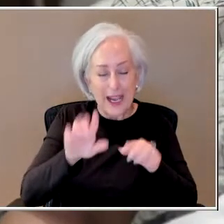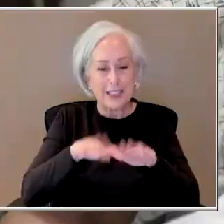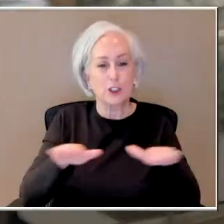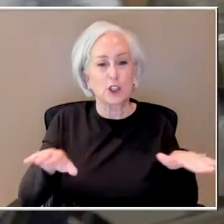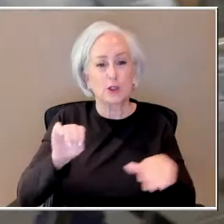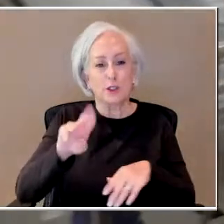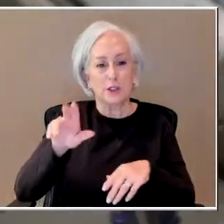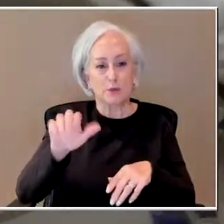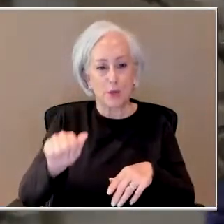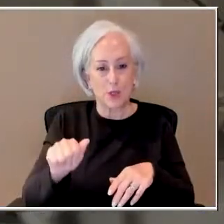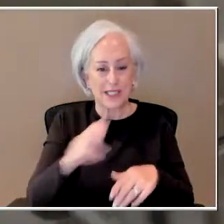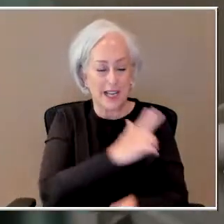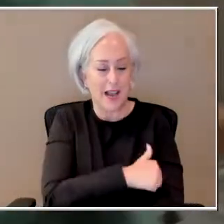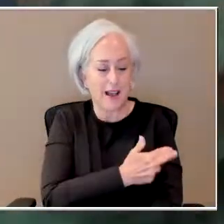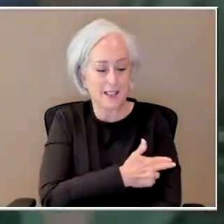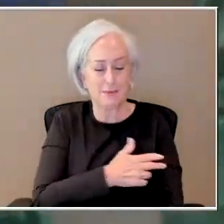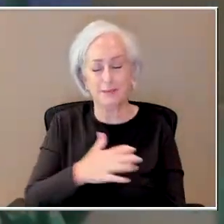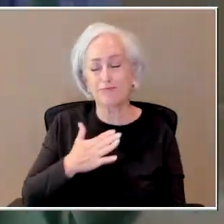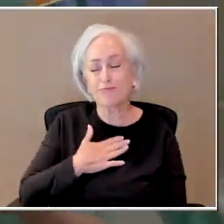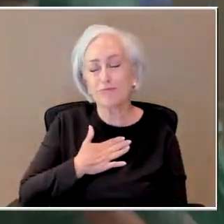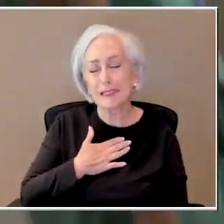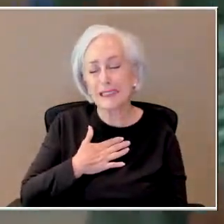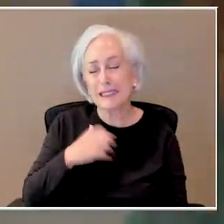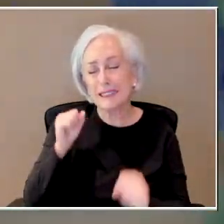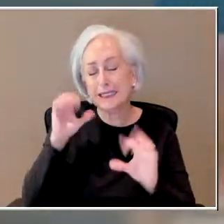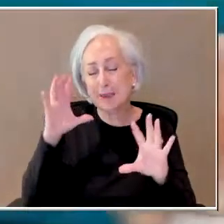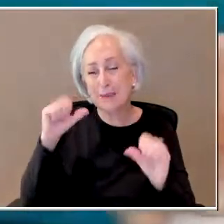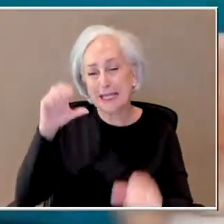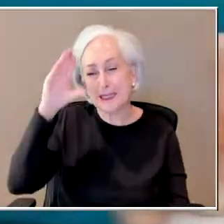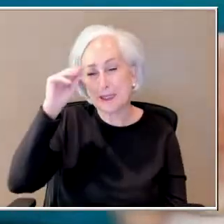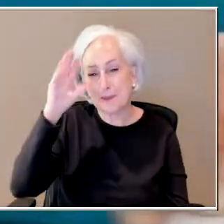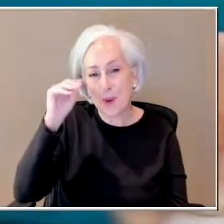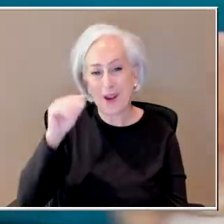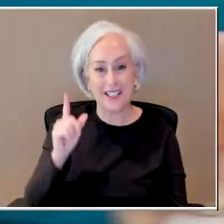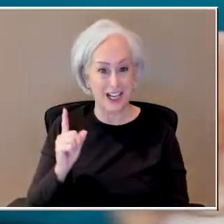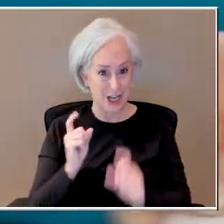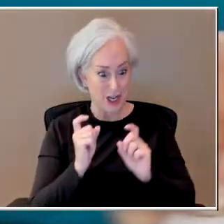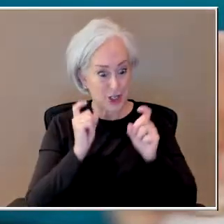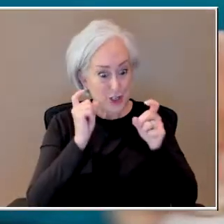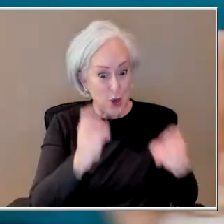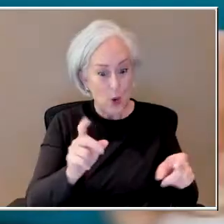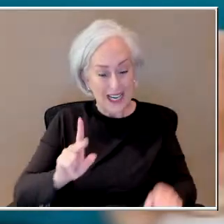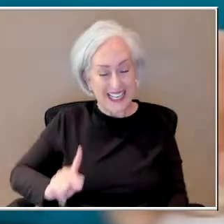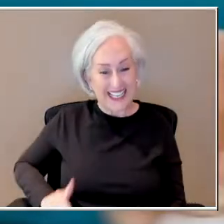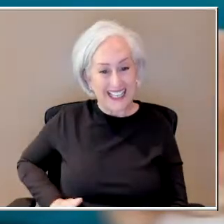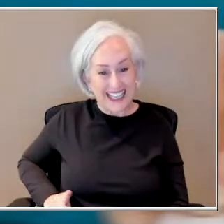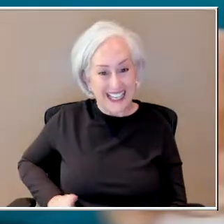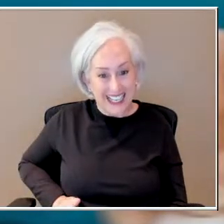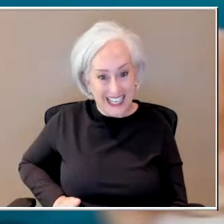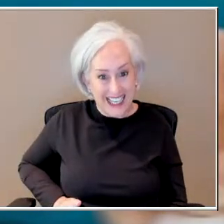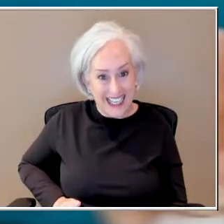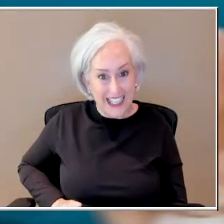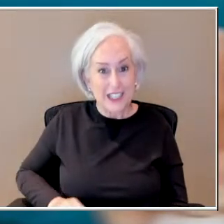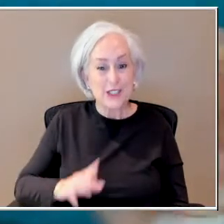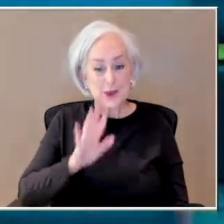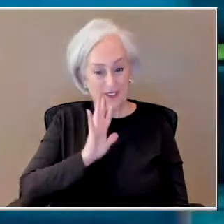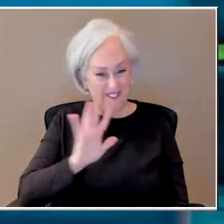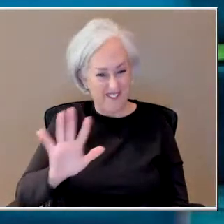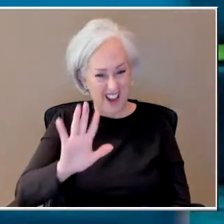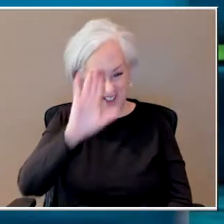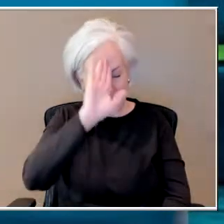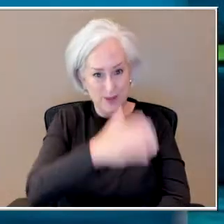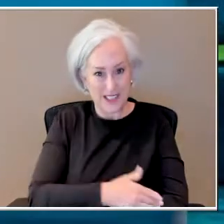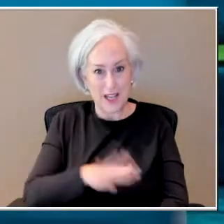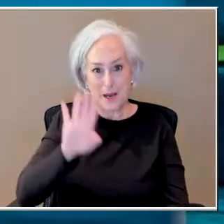boy. Jessica is donating her kidney to her 5-year-old son, Brennan. Brennan's had a lot of anxiety regarding this, almost like whenever